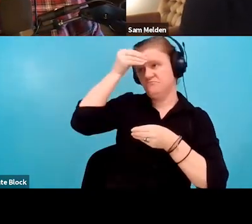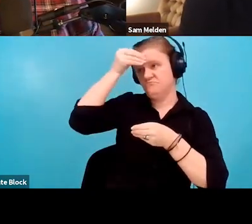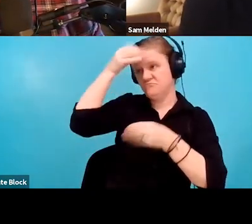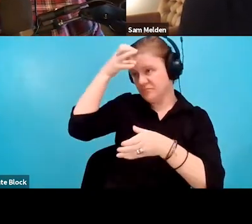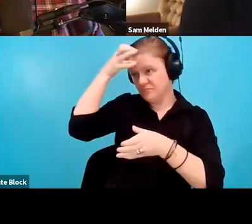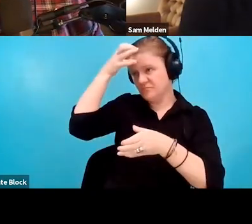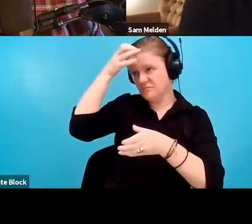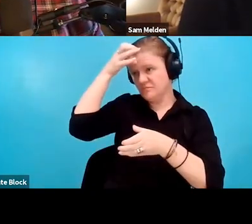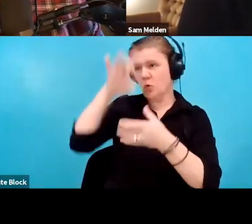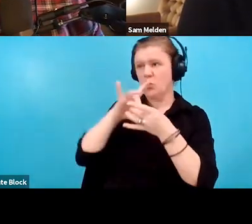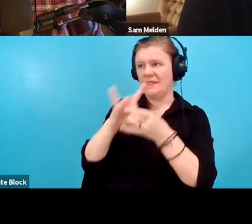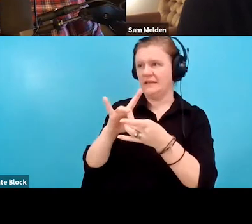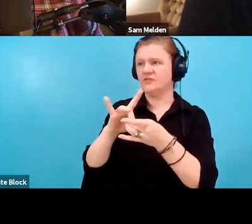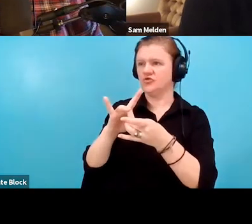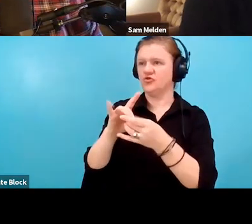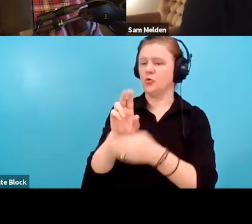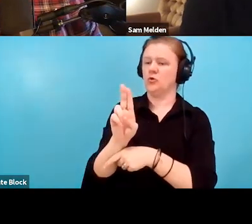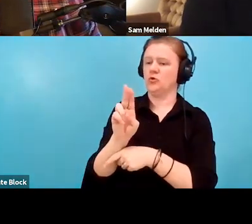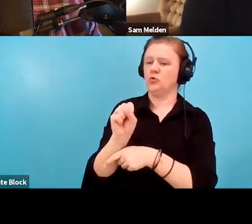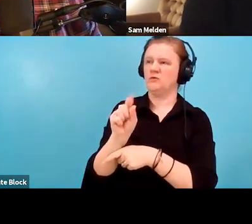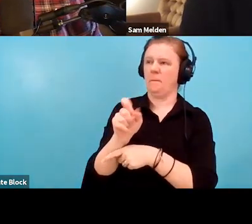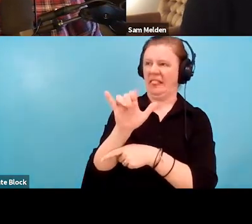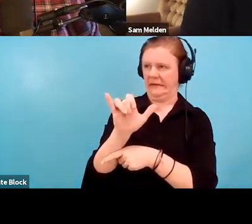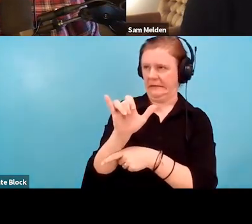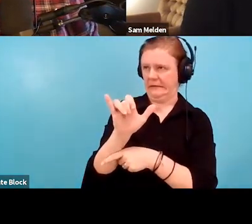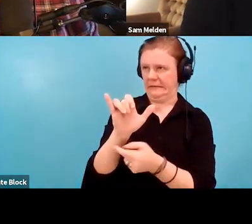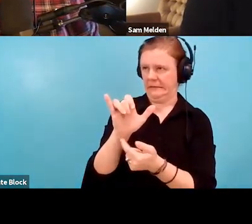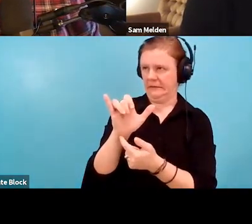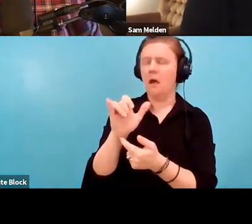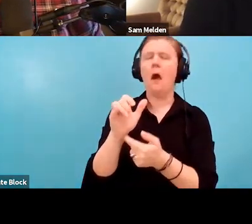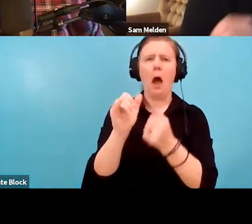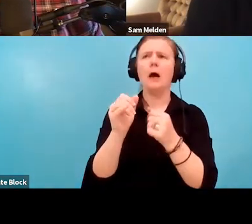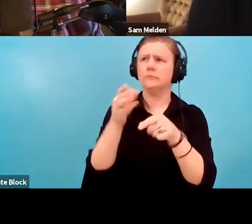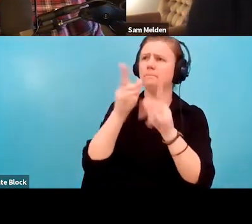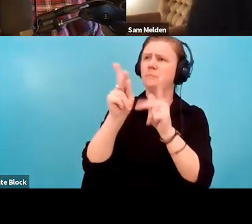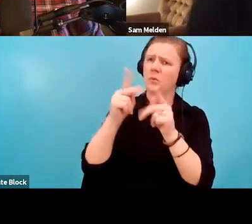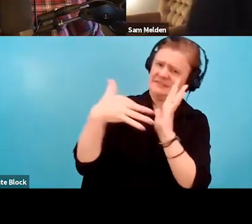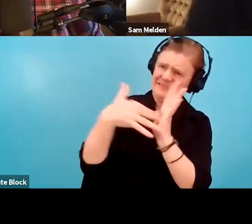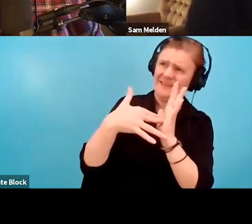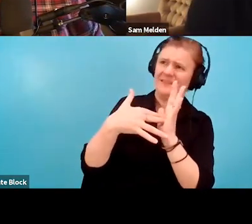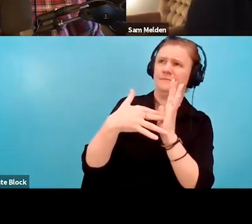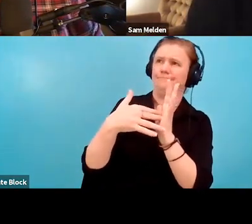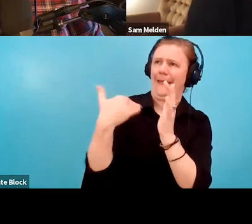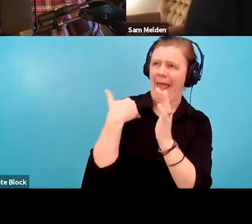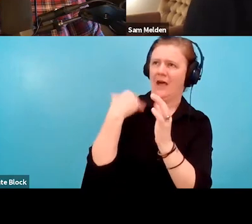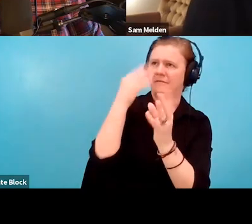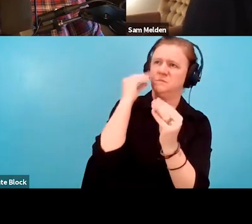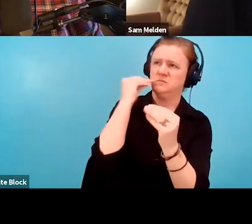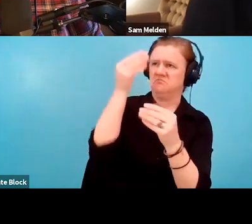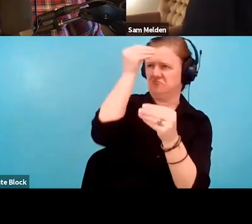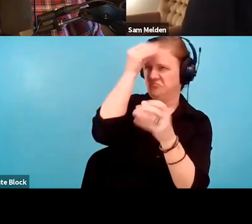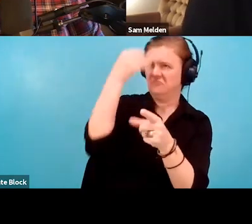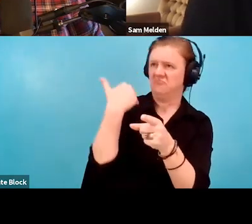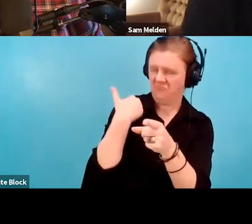about this and interviewed a lot of usability professionals, so I think I have an okay idea. But because of the film, I've actually been